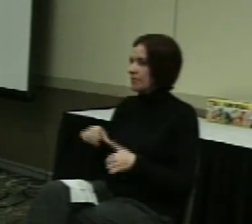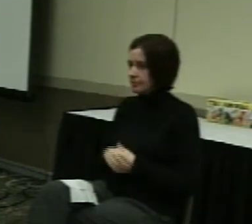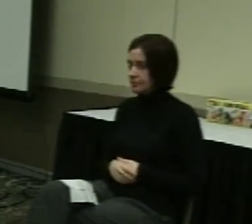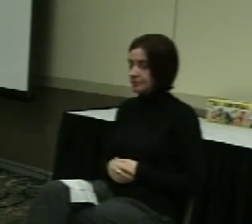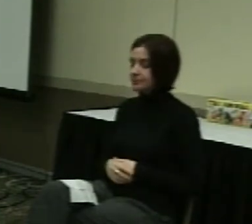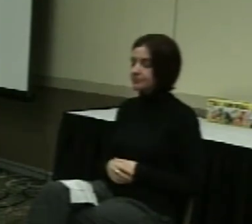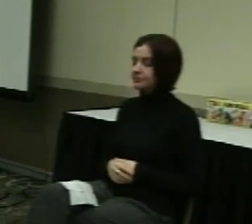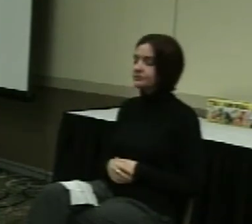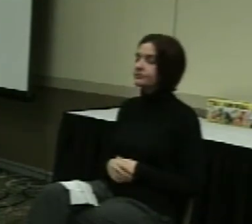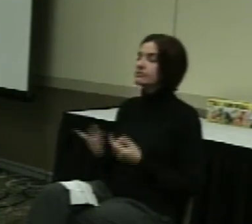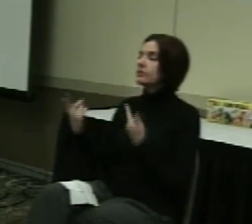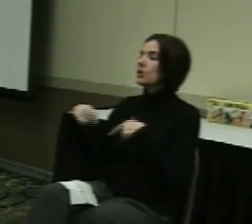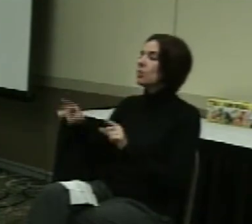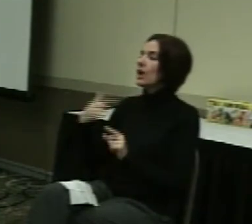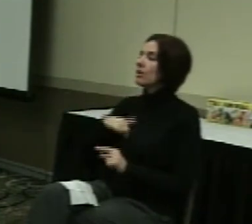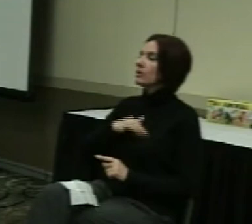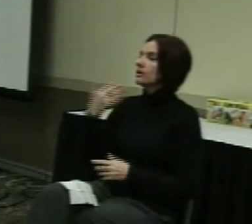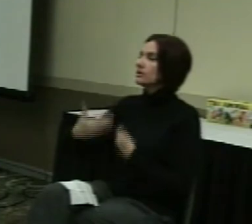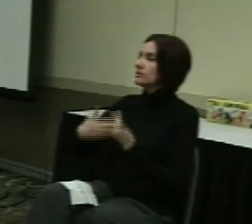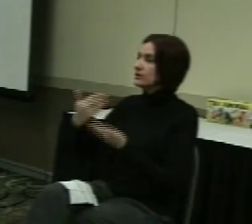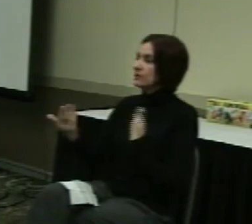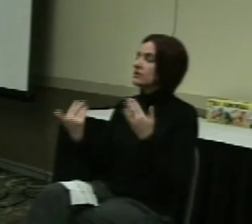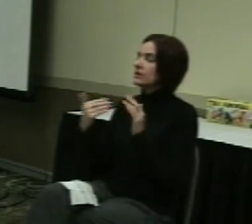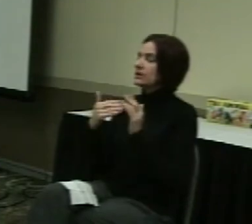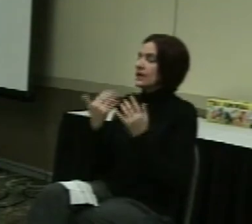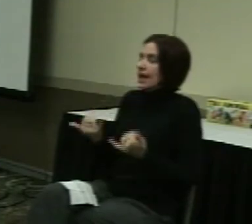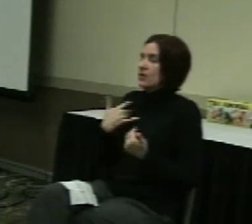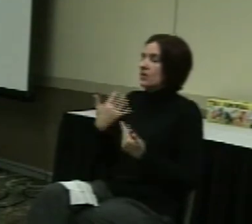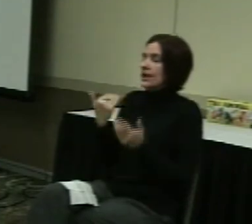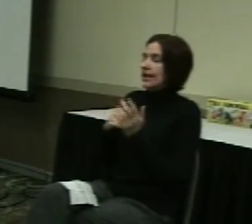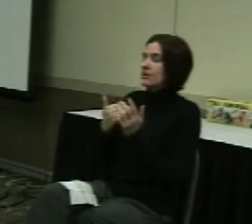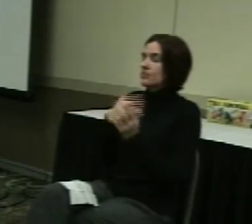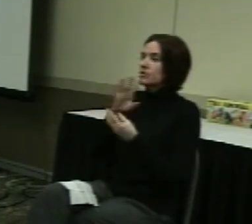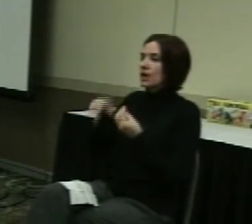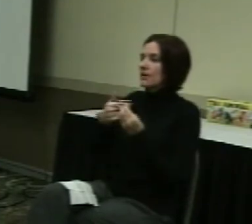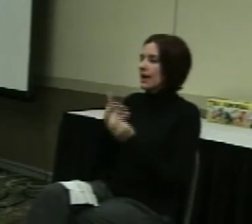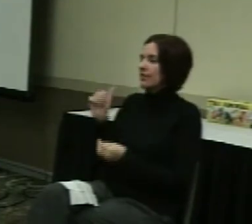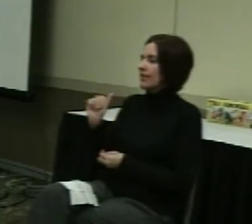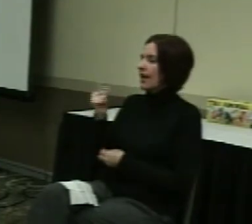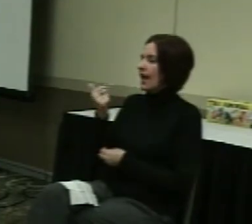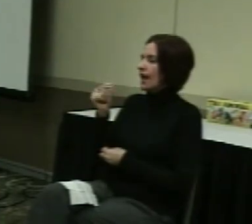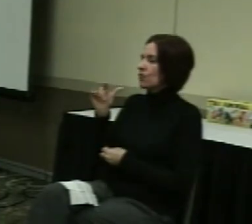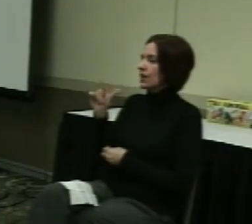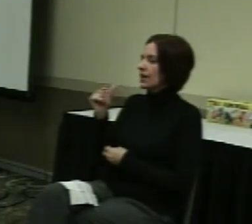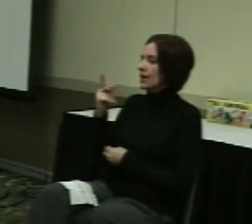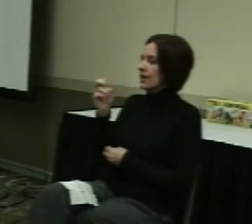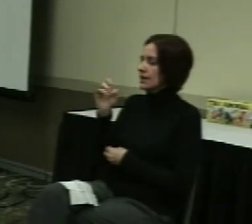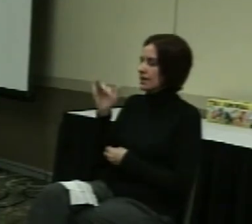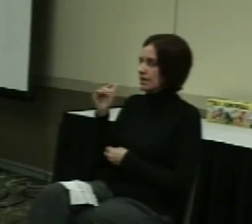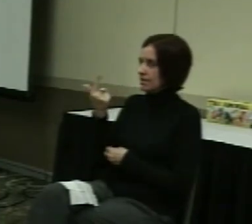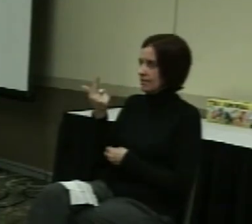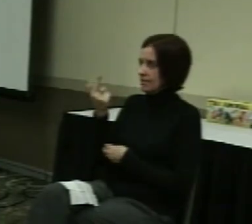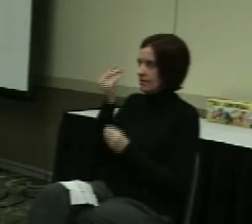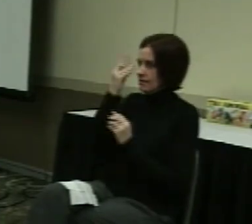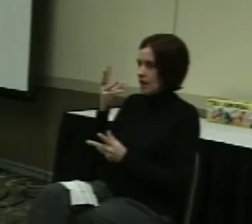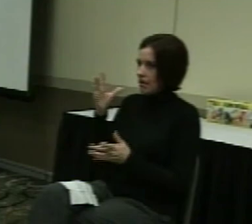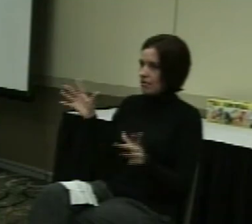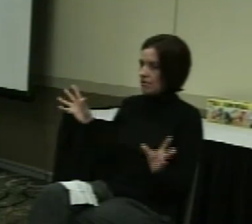we proceed here now, we're still talking about aggregating data and gathering data that's all over the place.